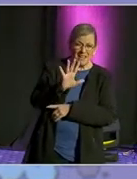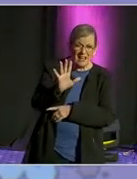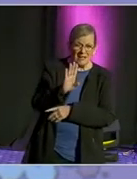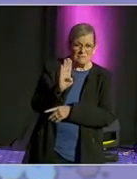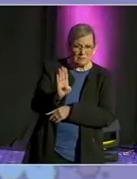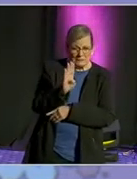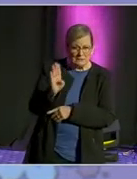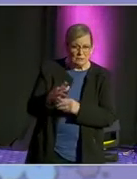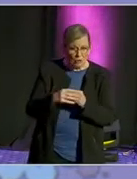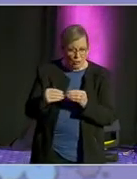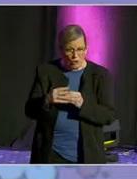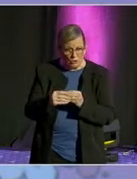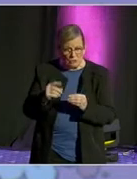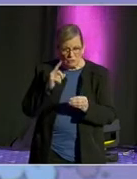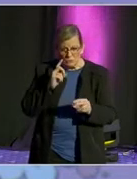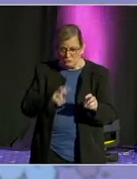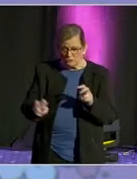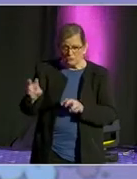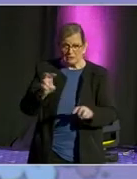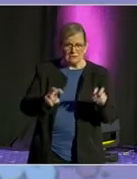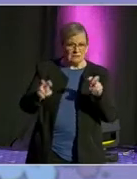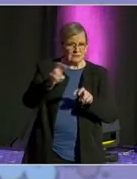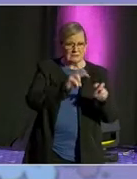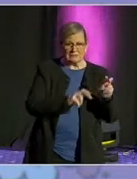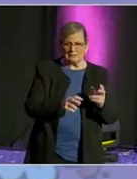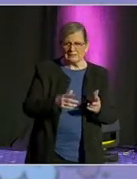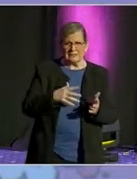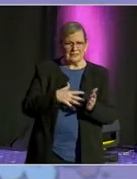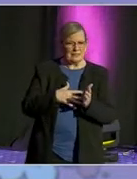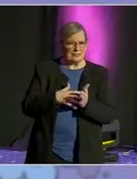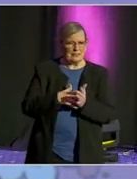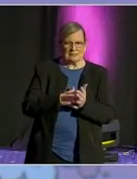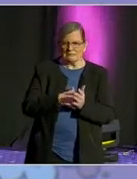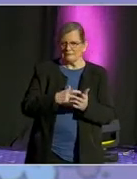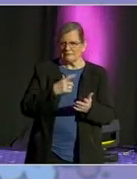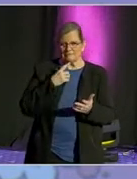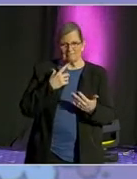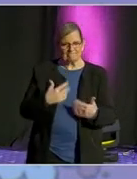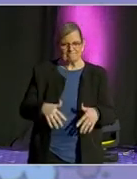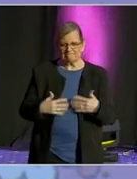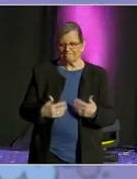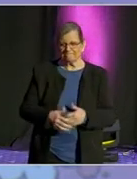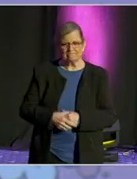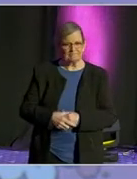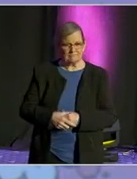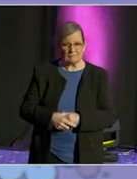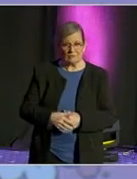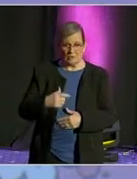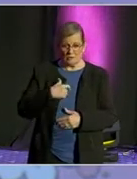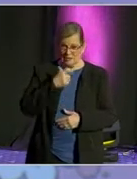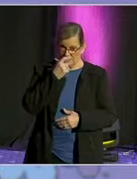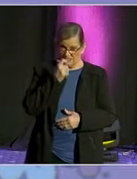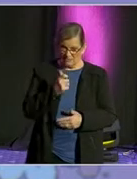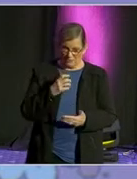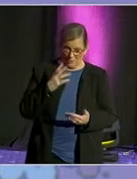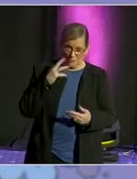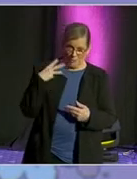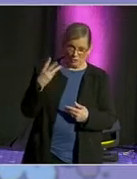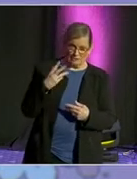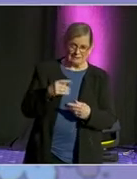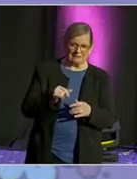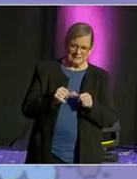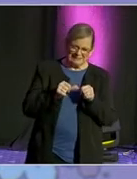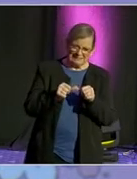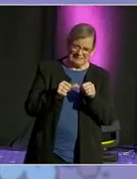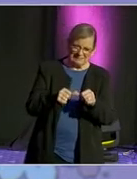tourism. That clearly has been compromised as everything has come to a halt. But the interest in Washington as a destination continues to resonate. The